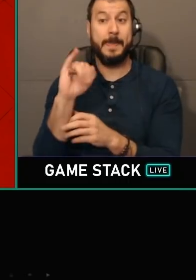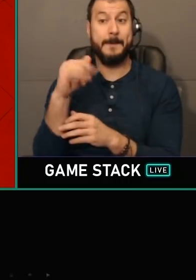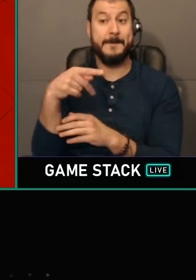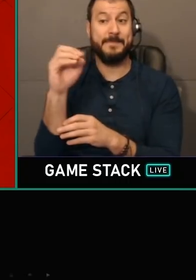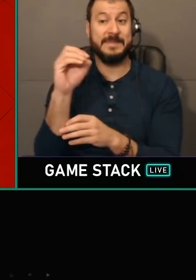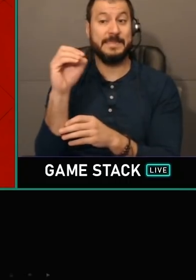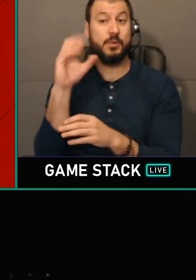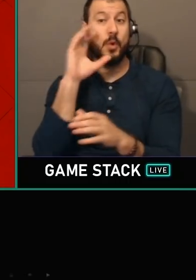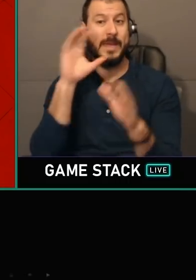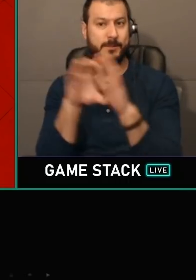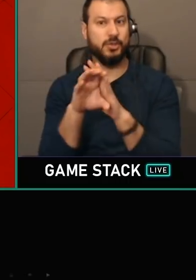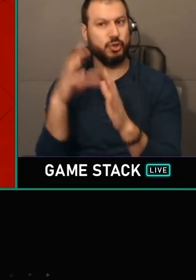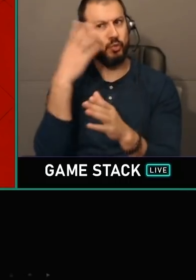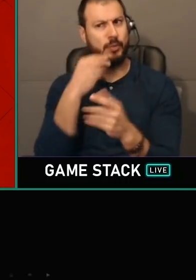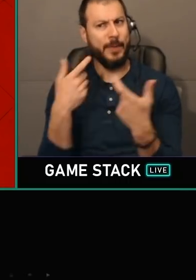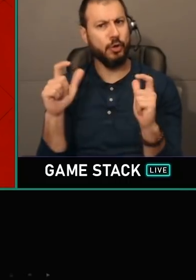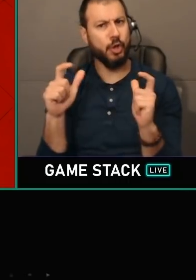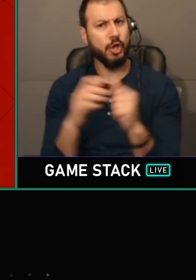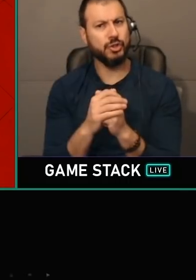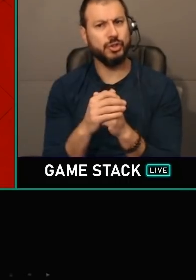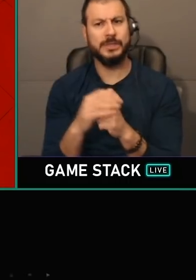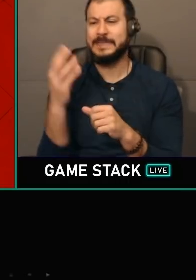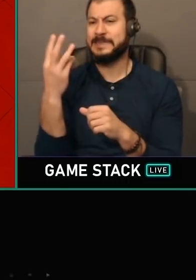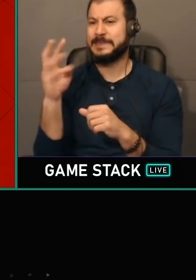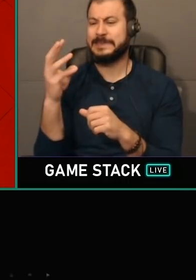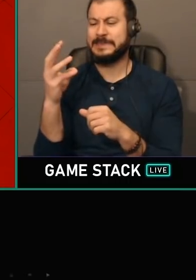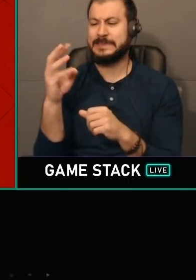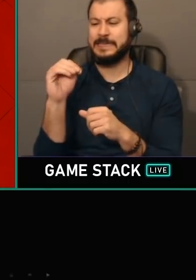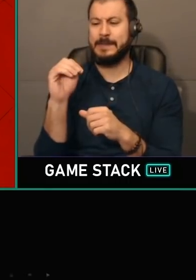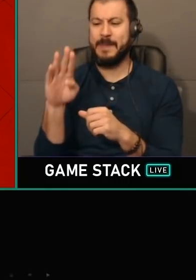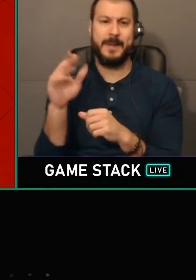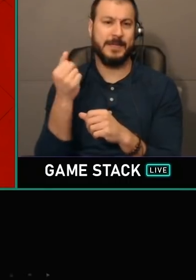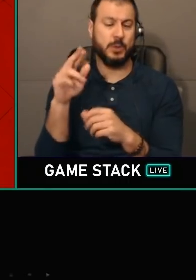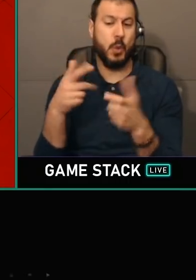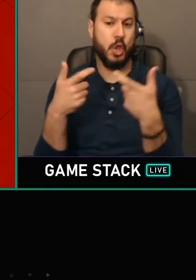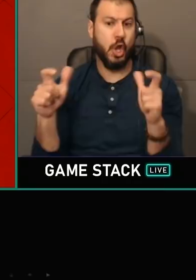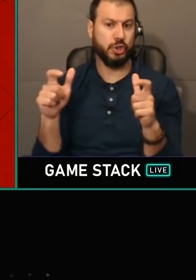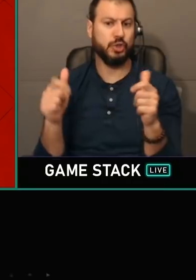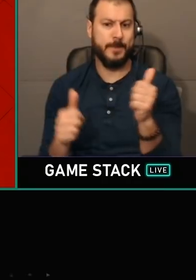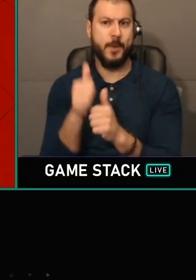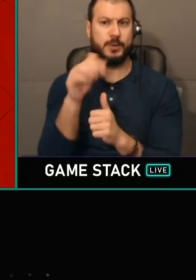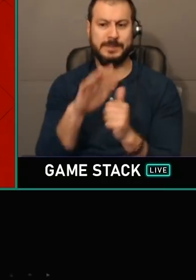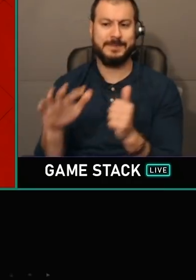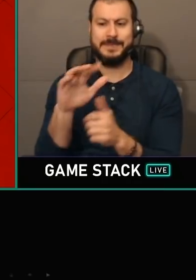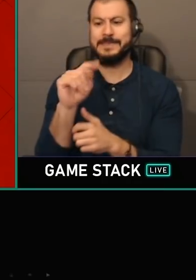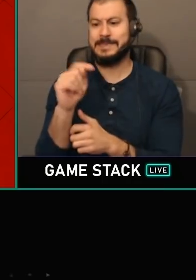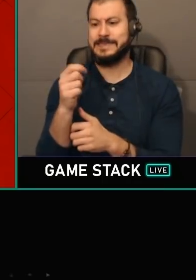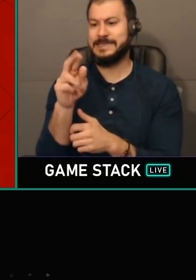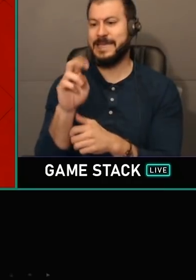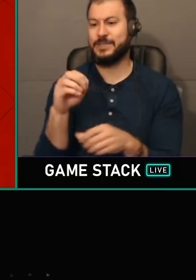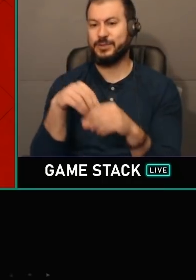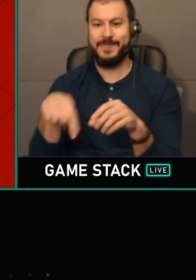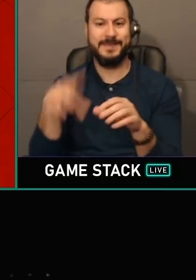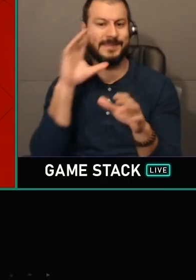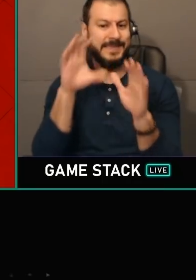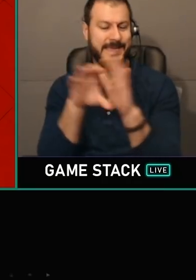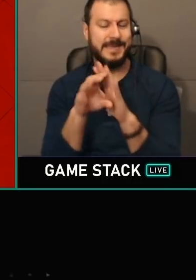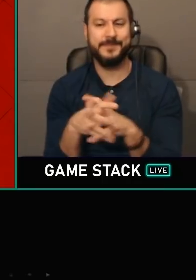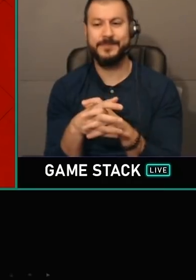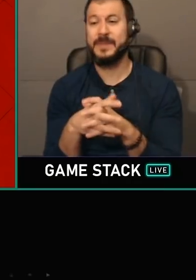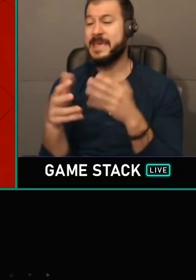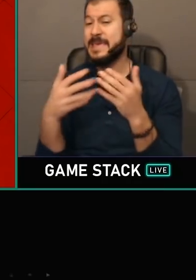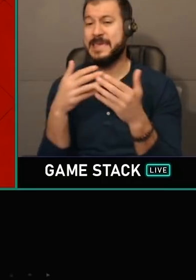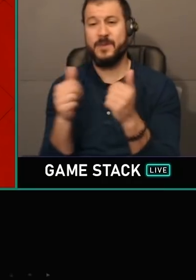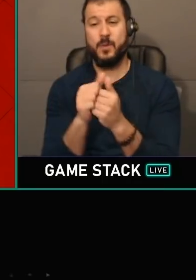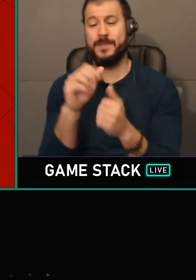are rather large, 16 megabytes or larger across most of the textures in this scene. Even with a